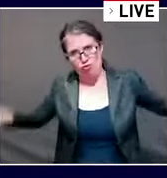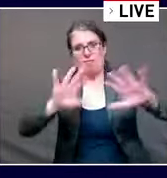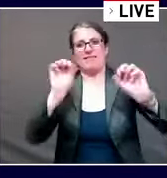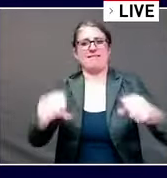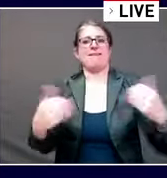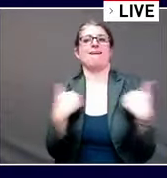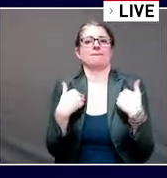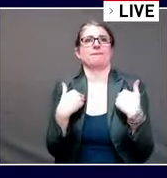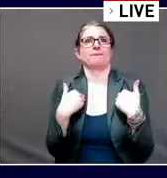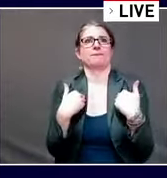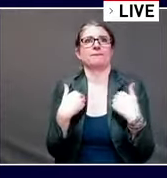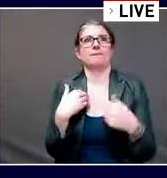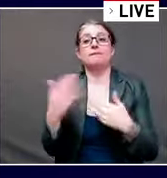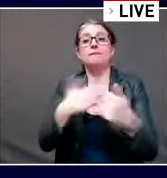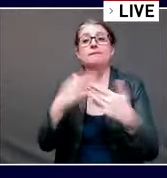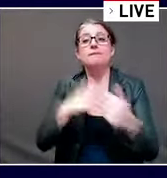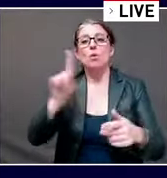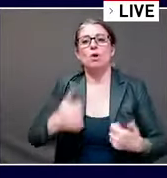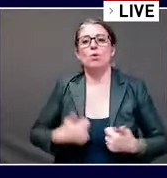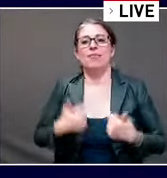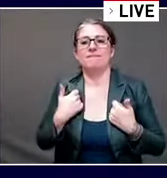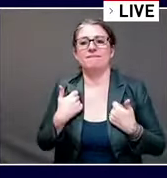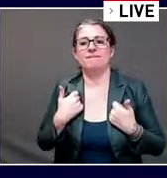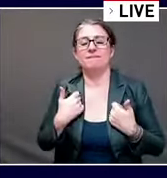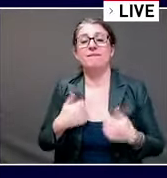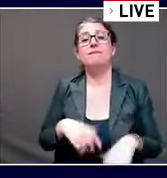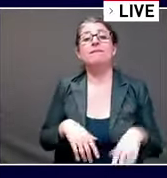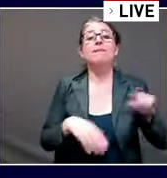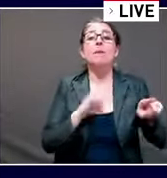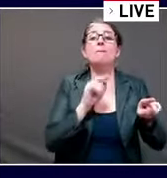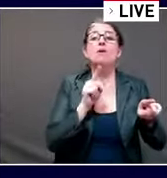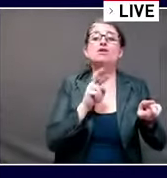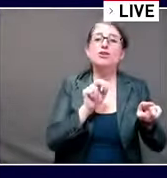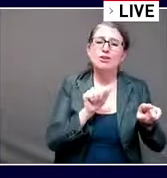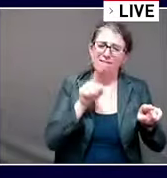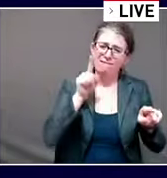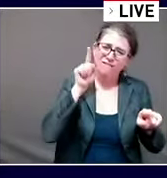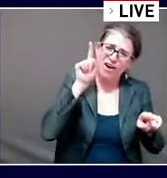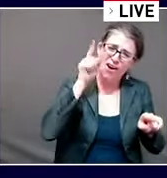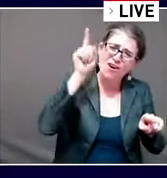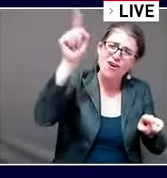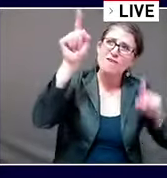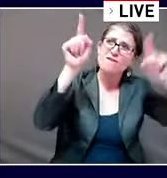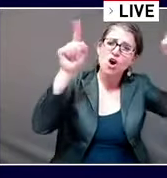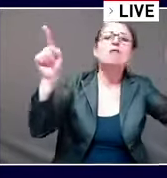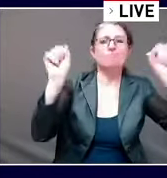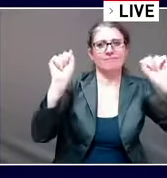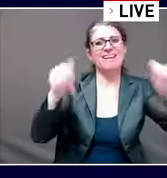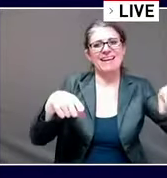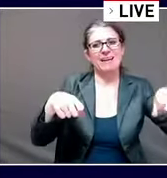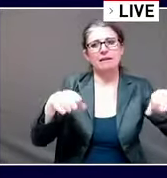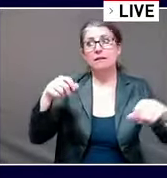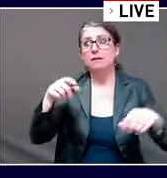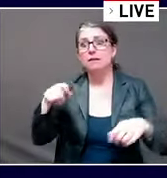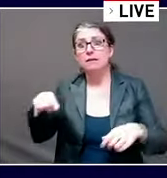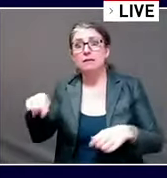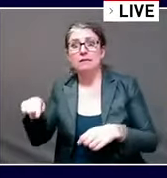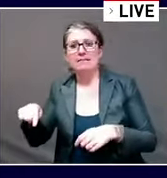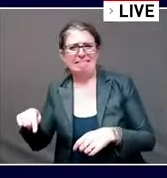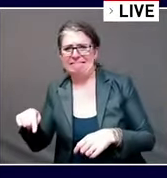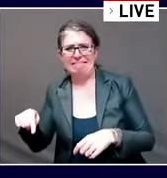providers. Great. And so going back to the New York Times story that you were quoted in, also in that story, there